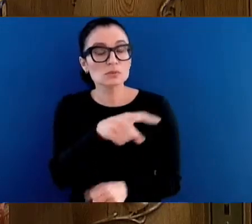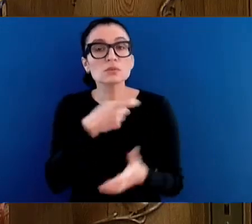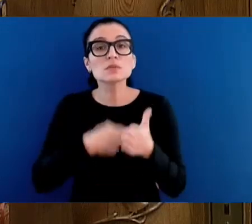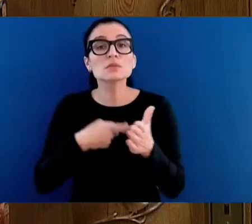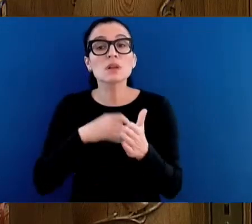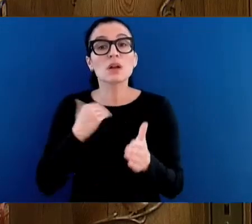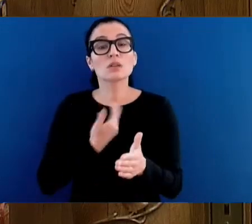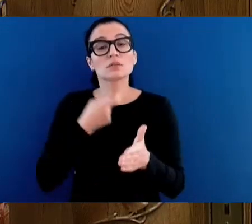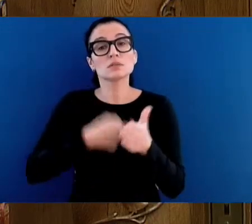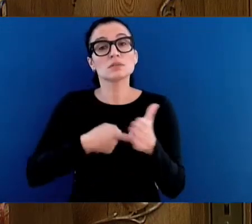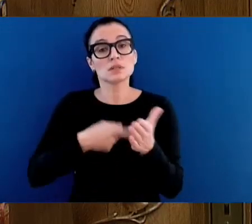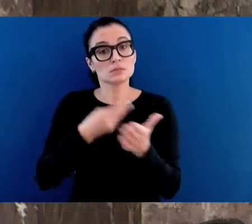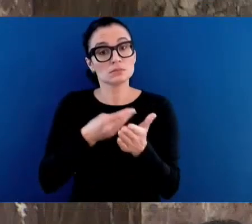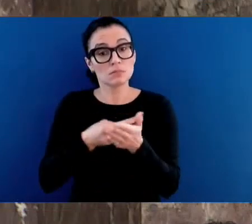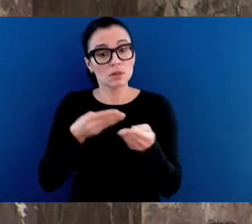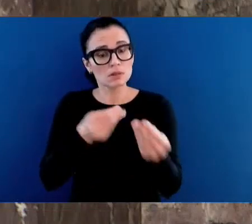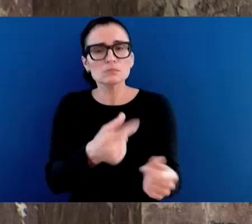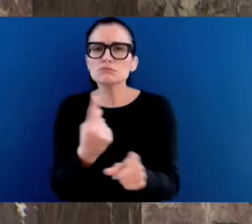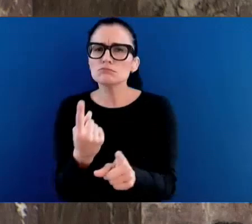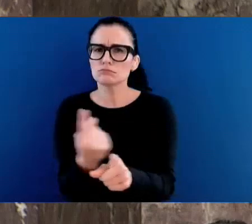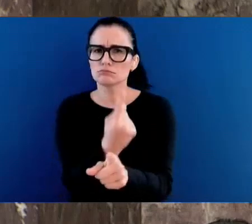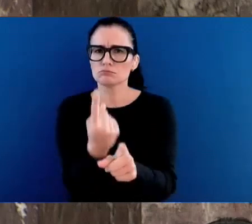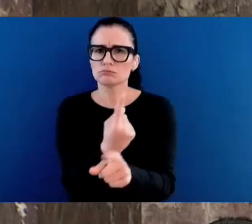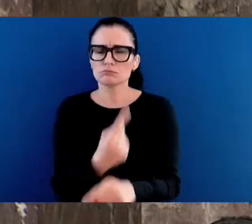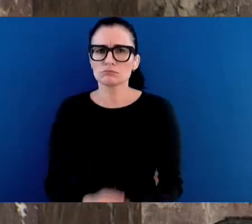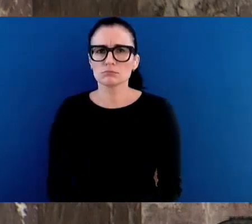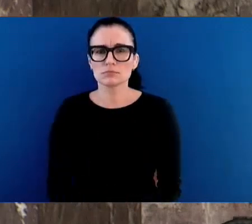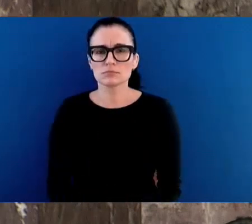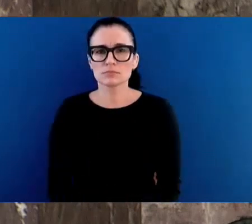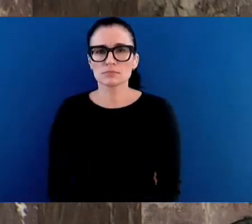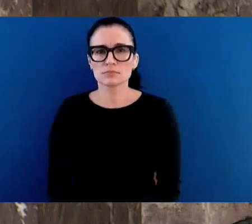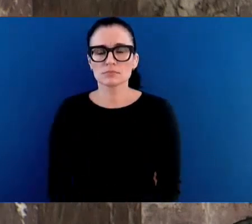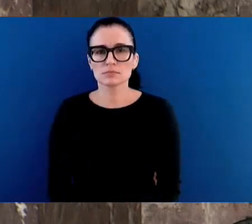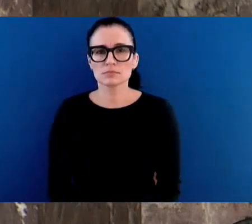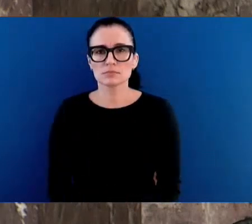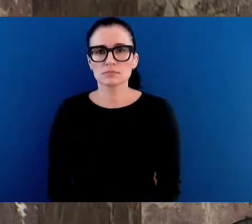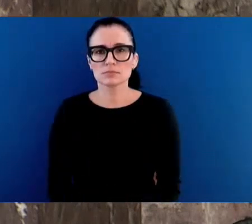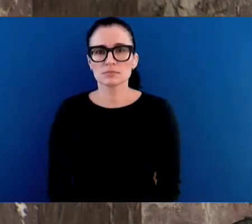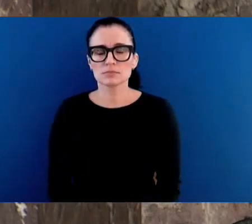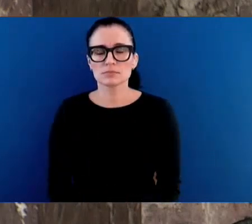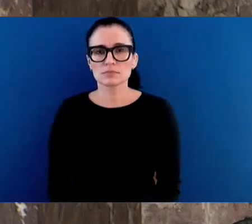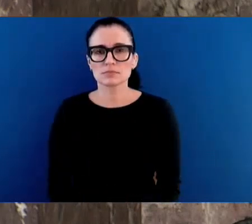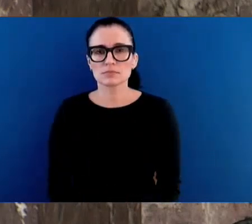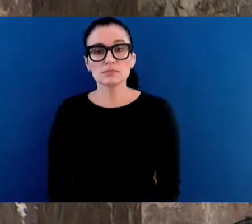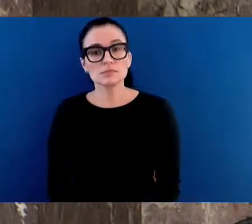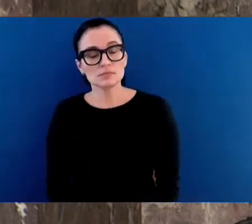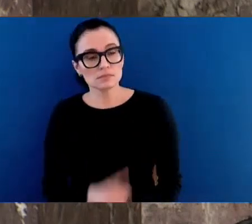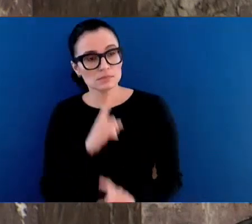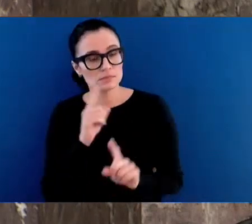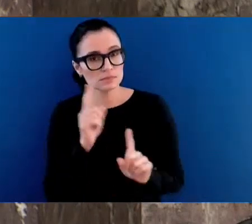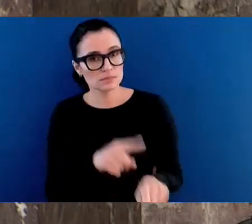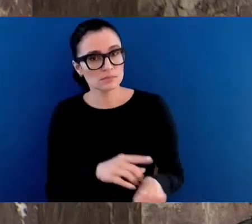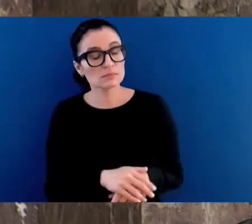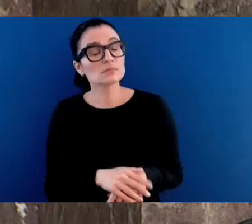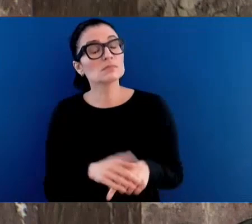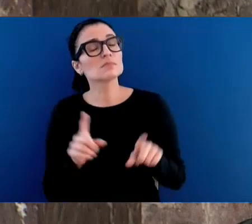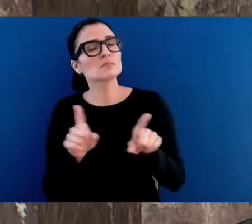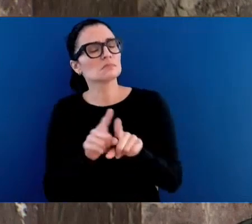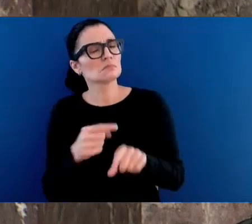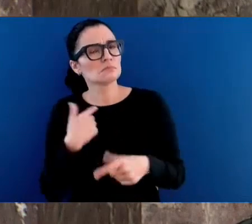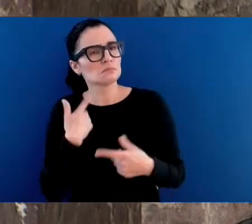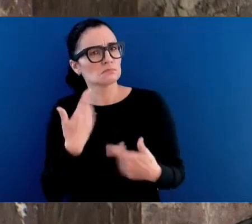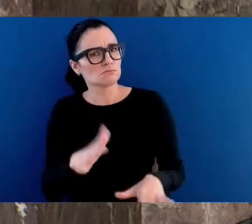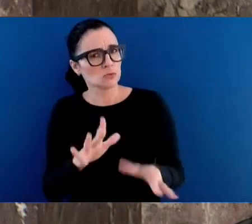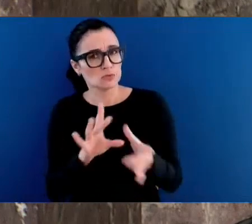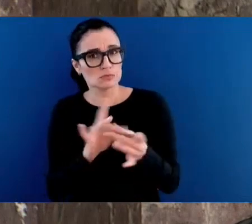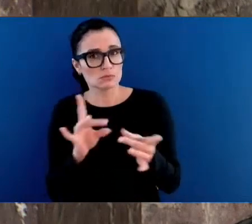Housing. Thank you, Chair. And as I said earlier to the member, the procedures that are in place for BC Housing are